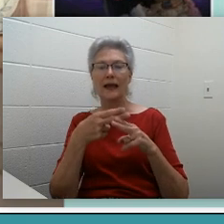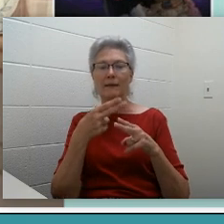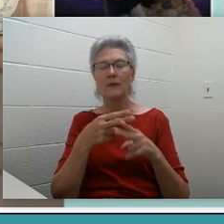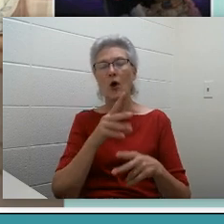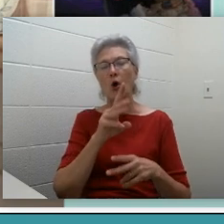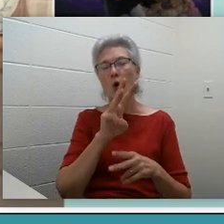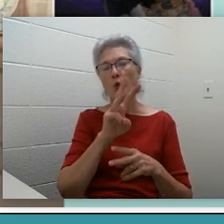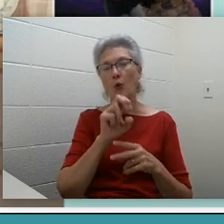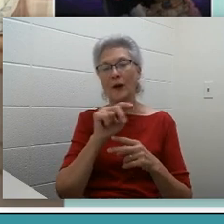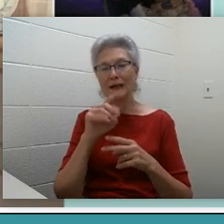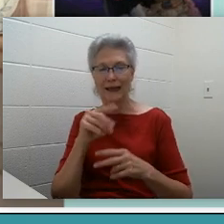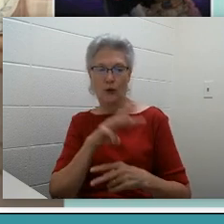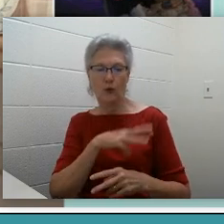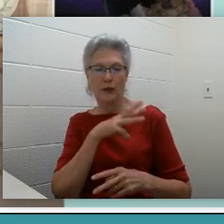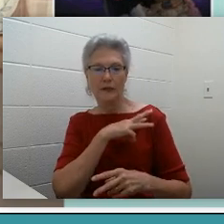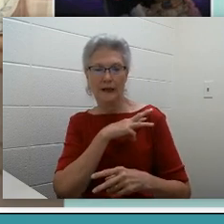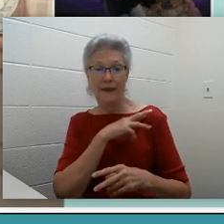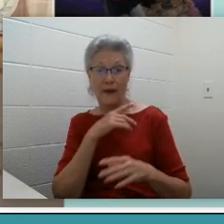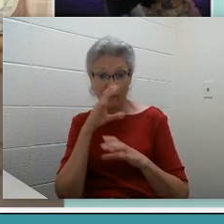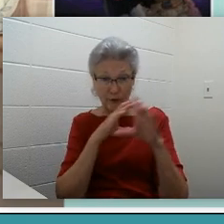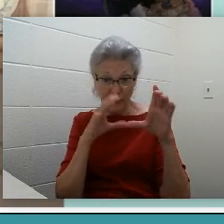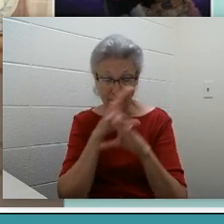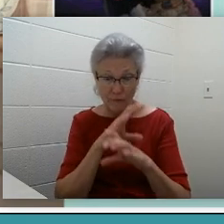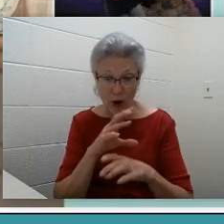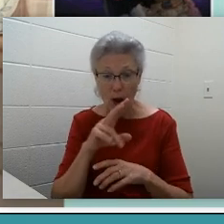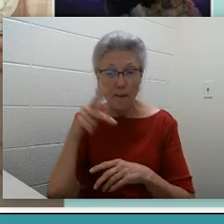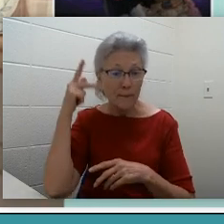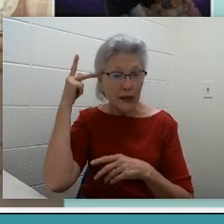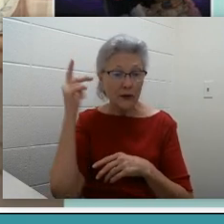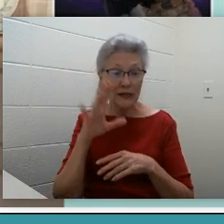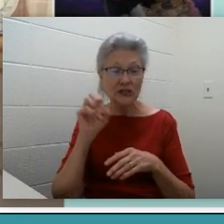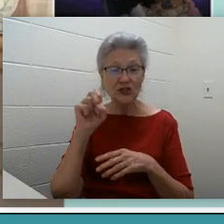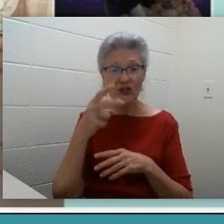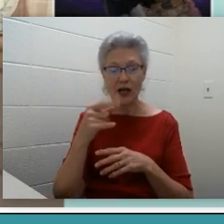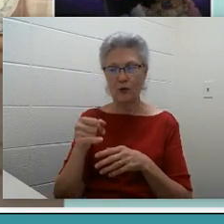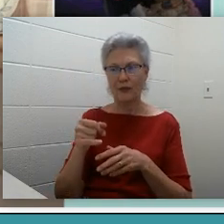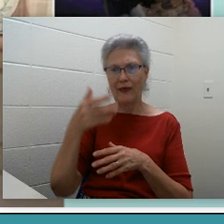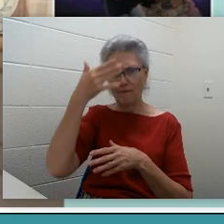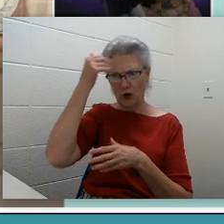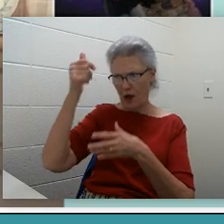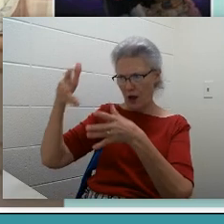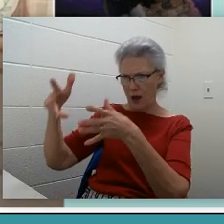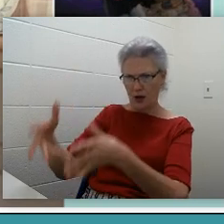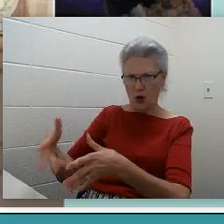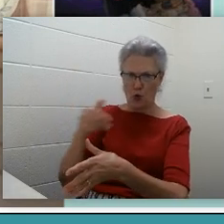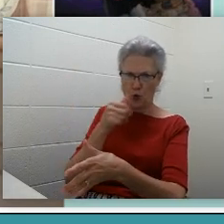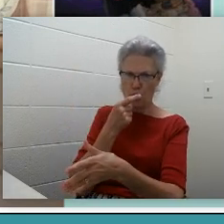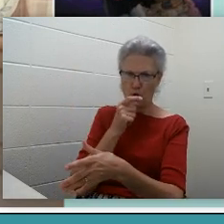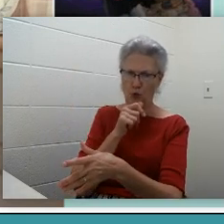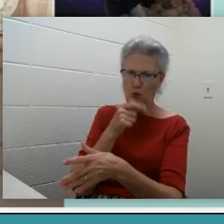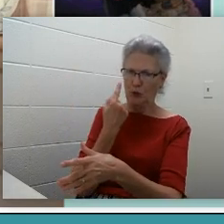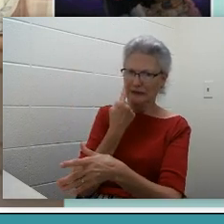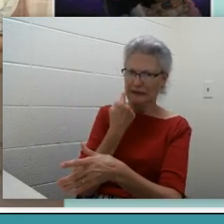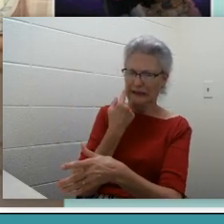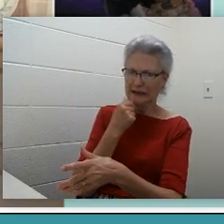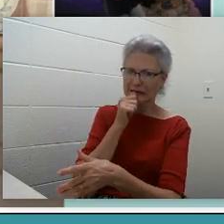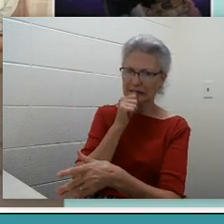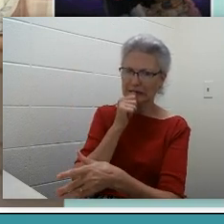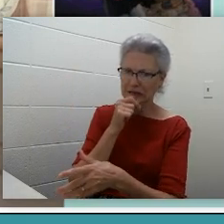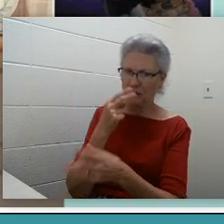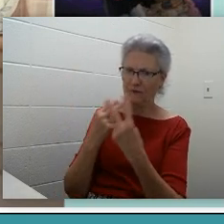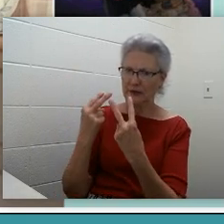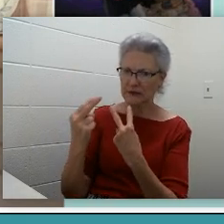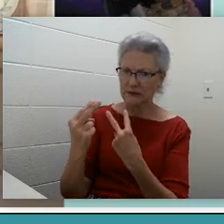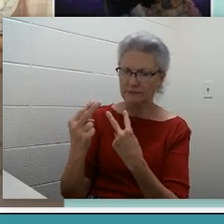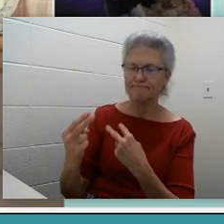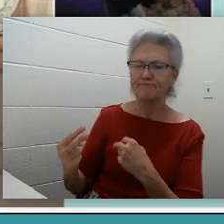of Peter's shadow, which they left behind on a recent secret visit. Note how the narrator in the following